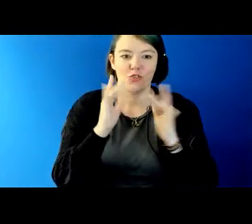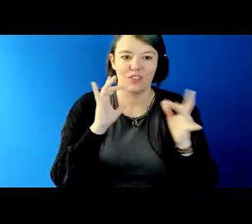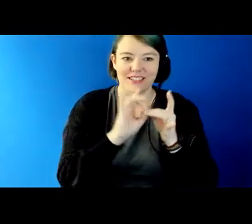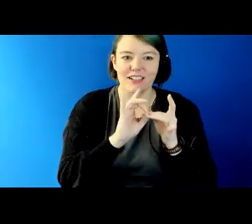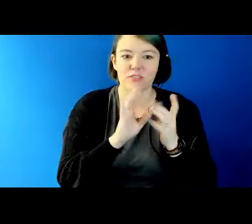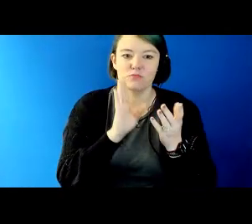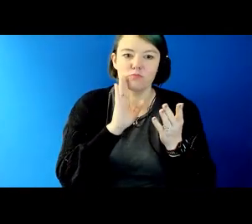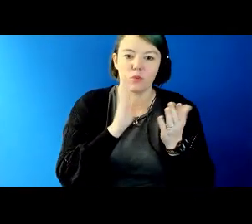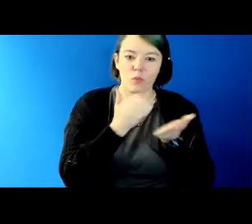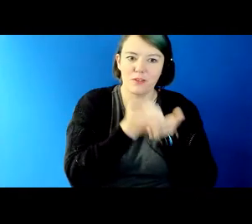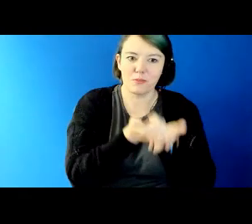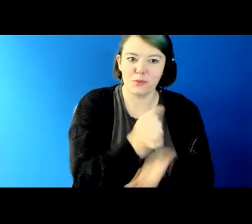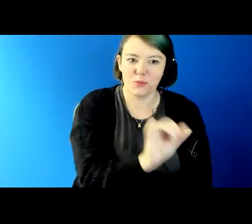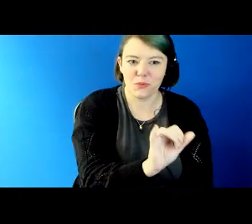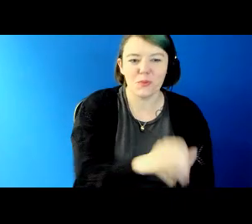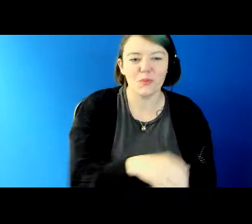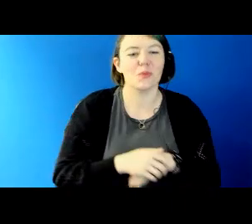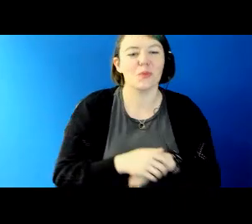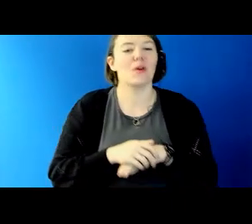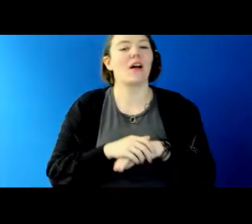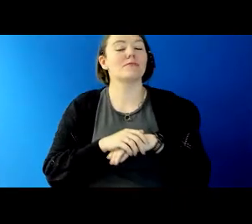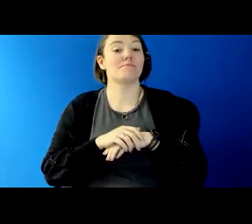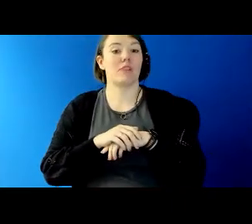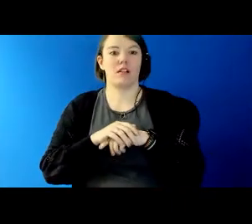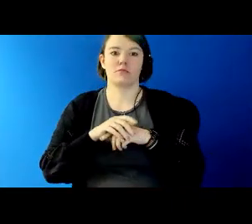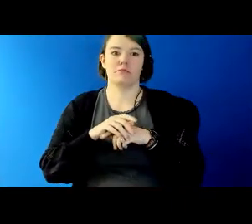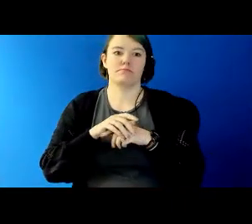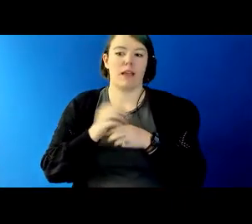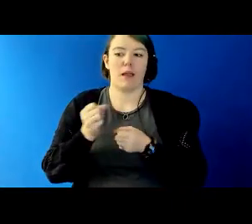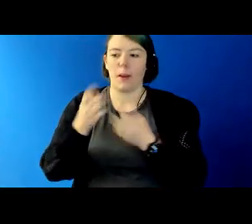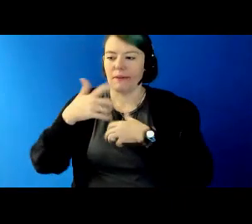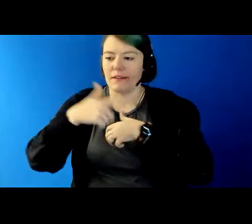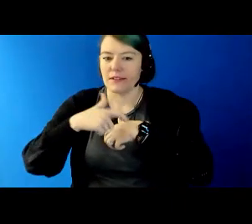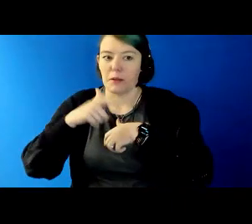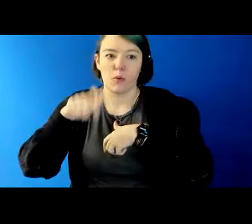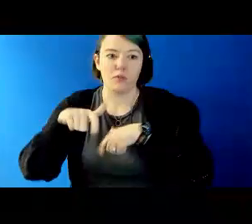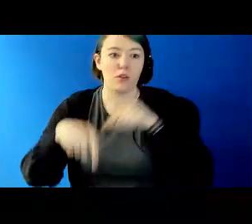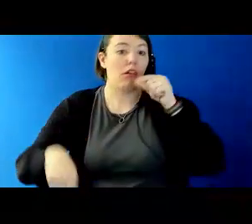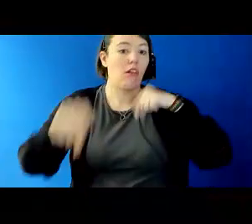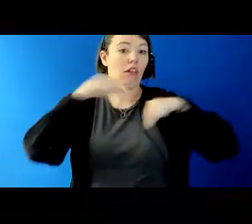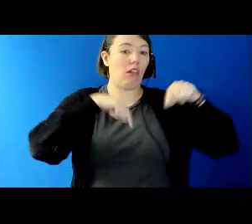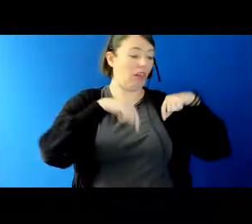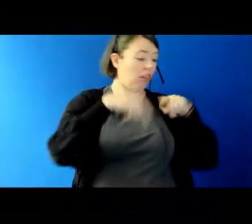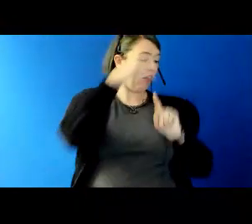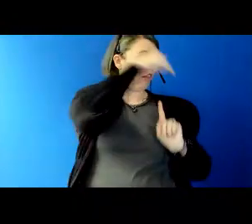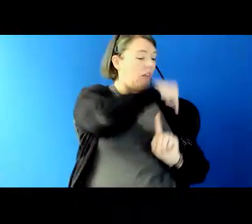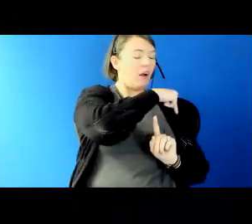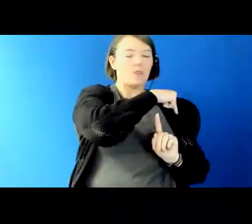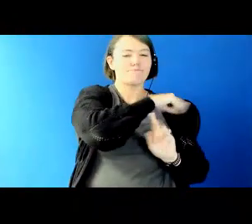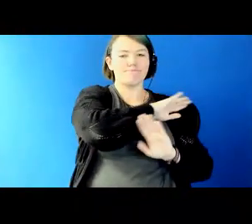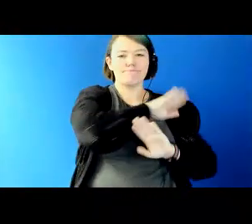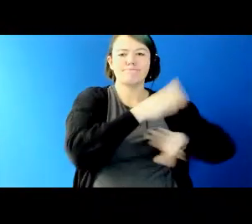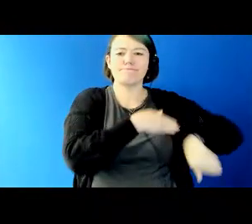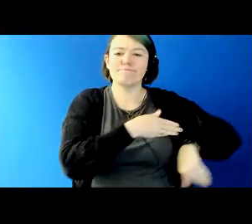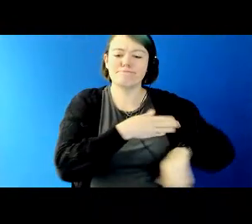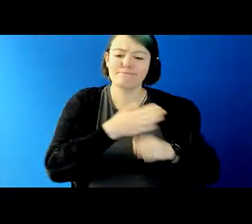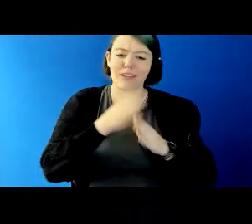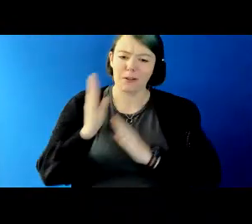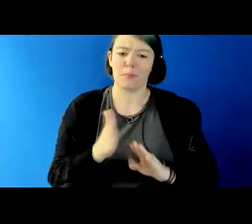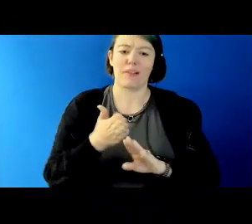alike. So ultimately, inclusion is good for people and it's good for business. It fosters innovation, enhances